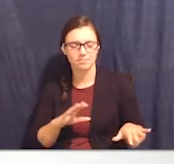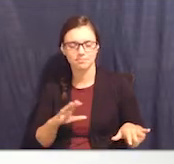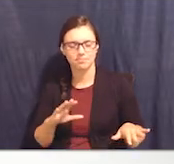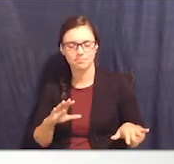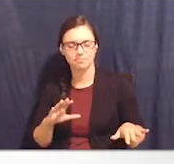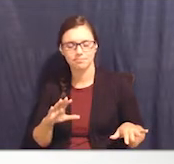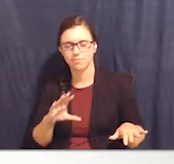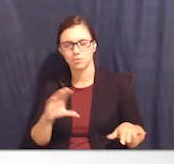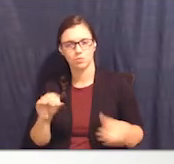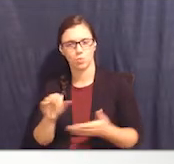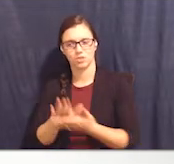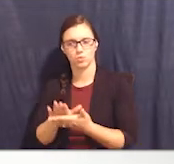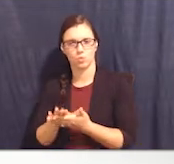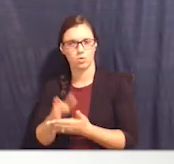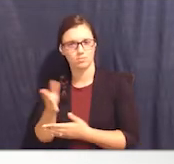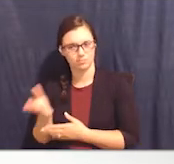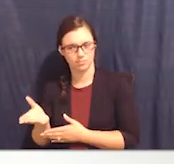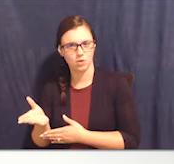that.